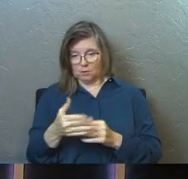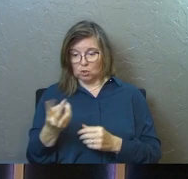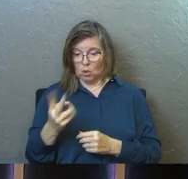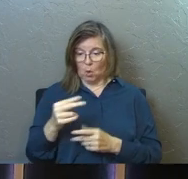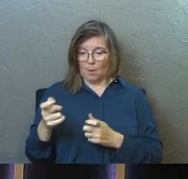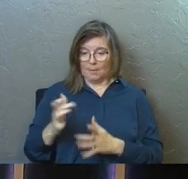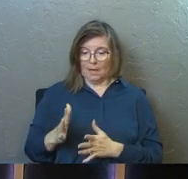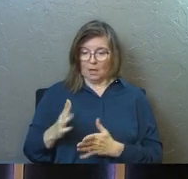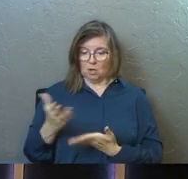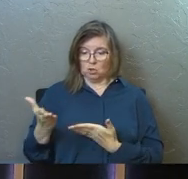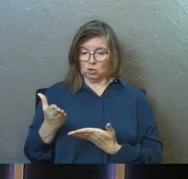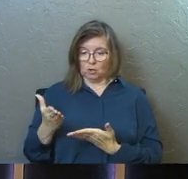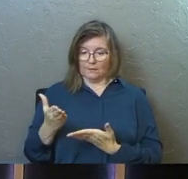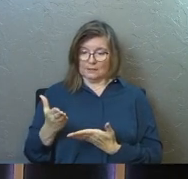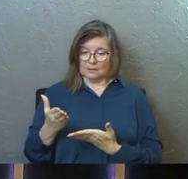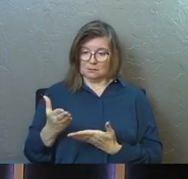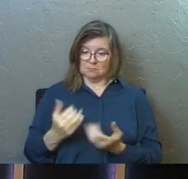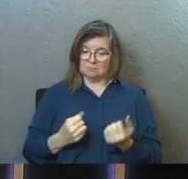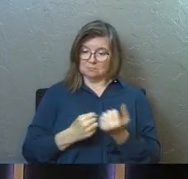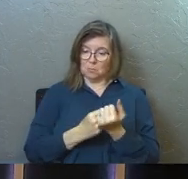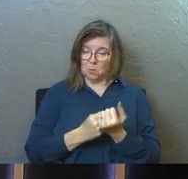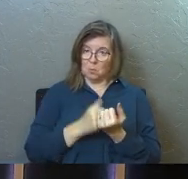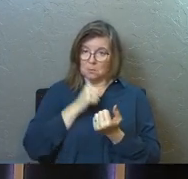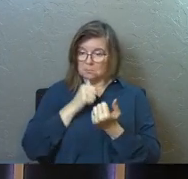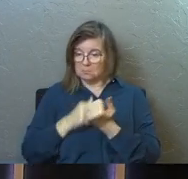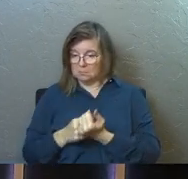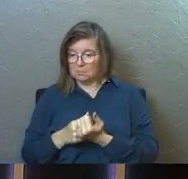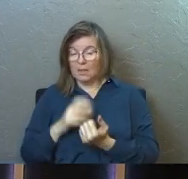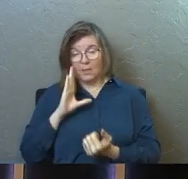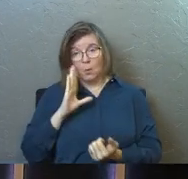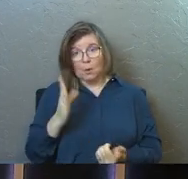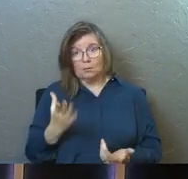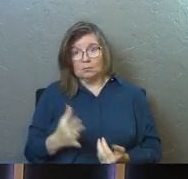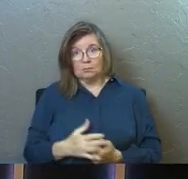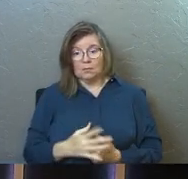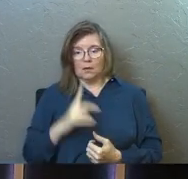master, servants stand or fall, and they will